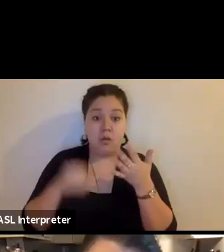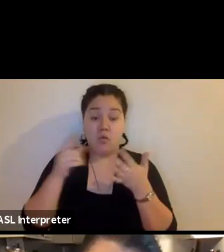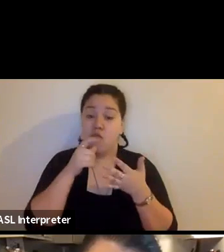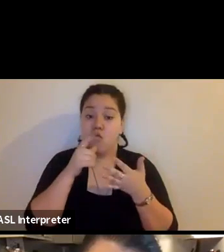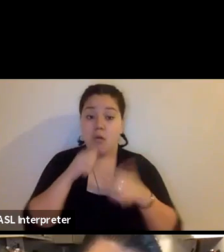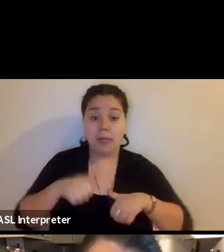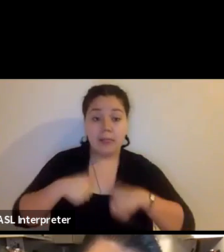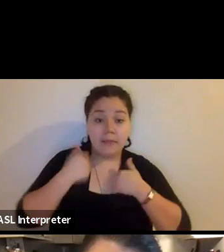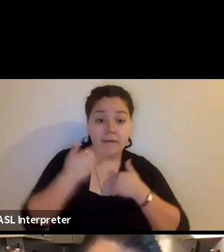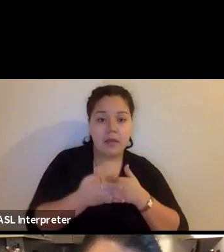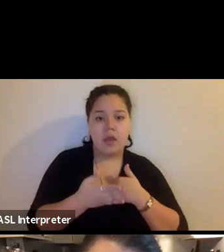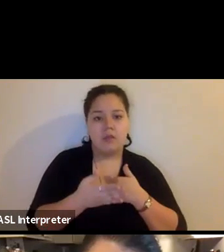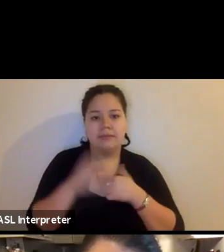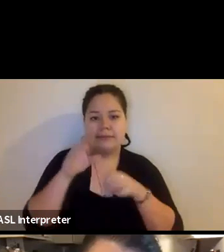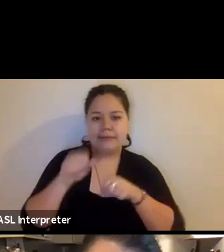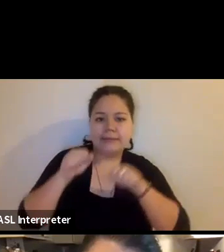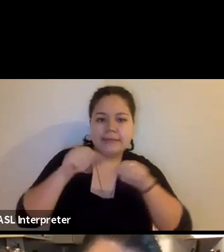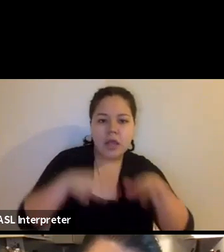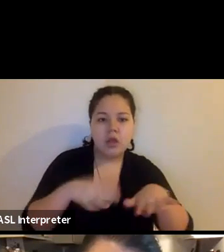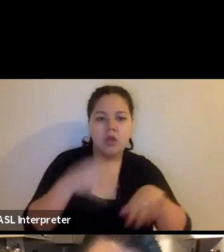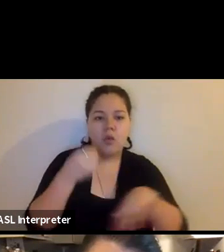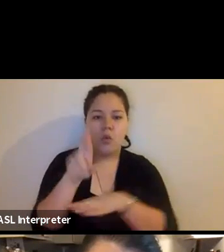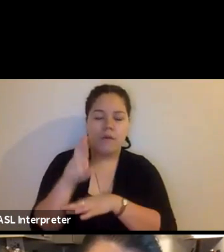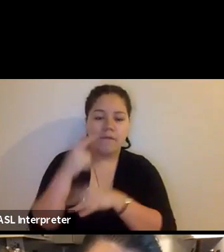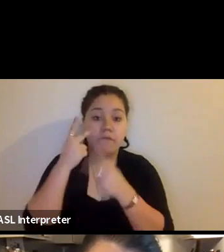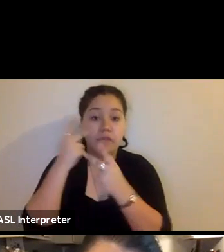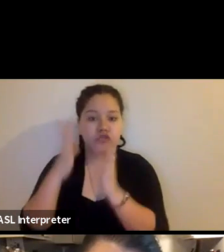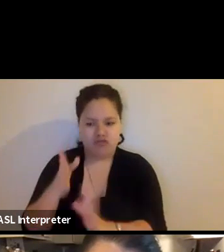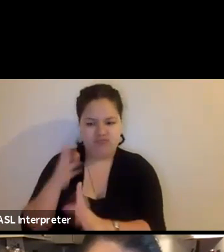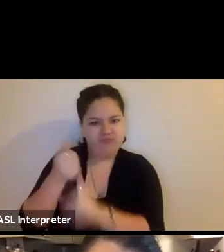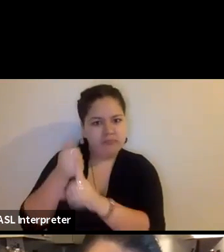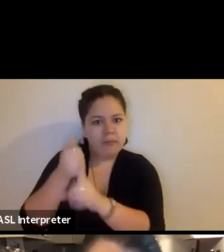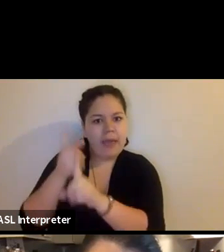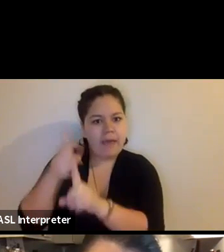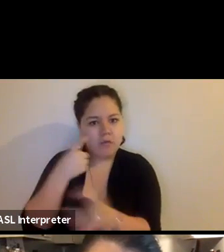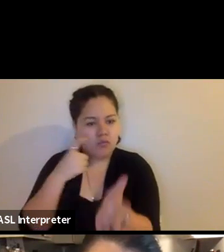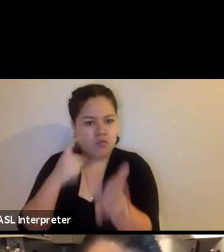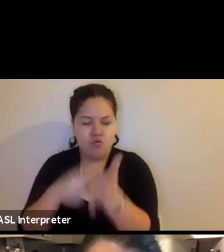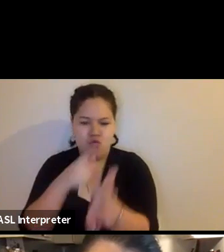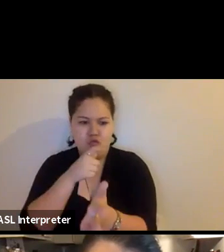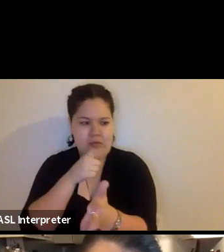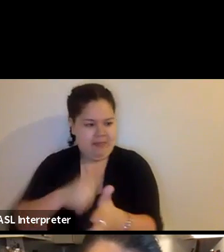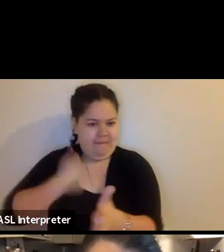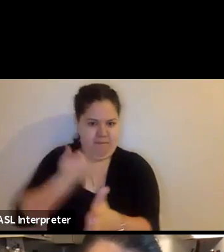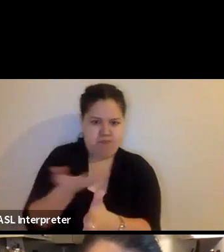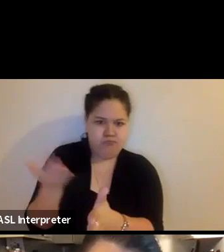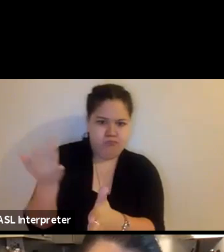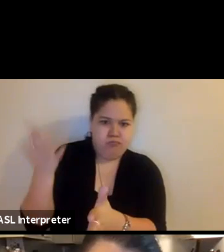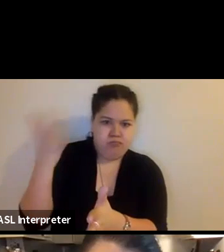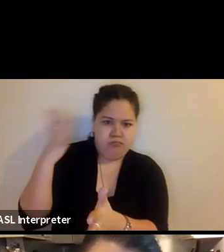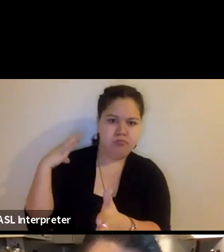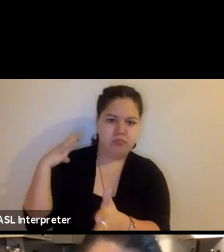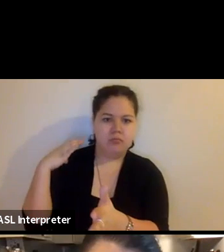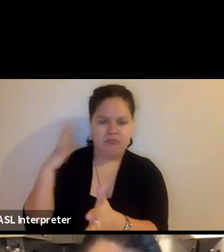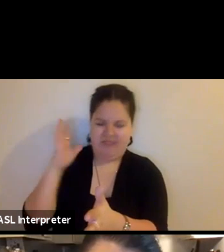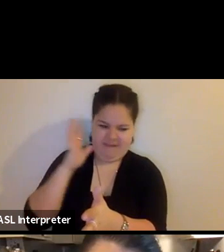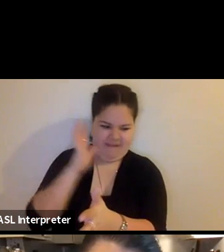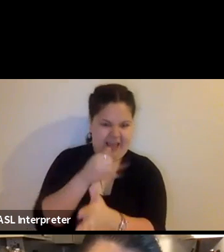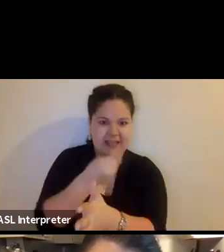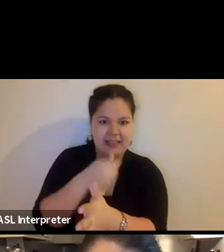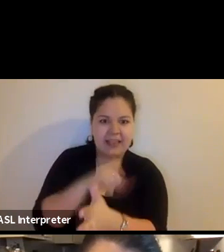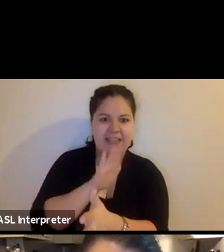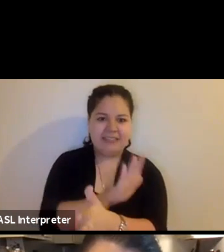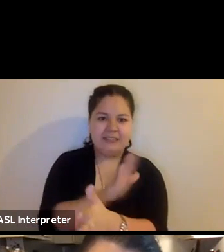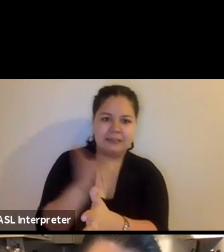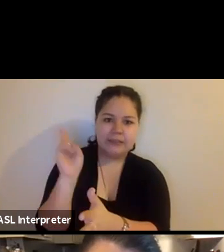or the visitor is acknowledging the people who are here and the history of these lands, it's important to